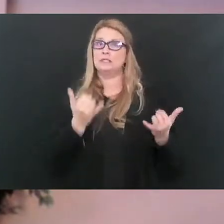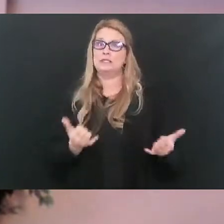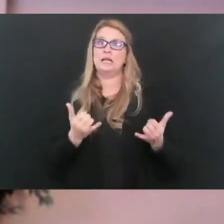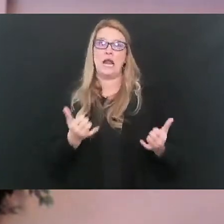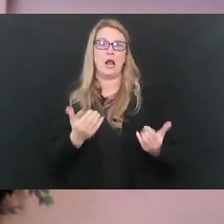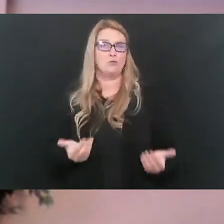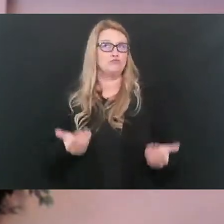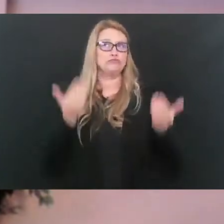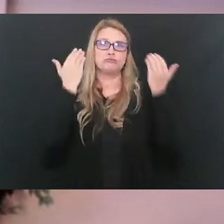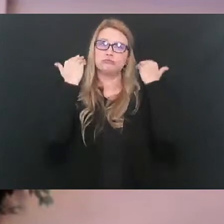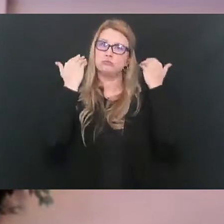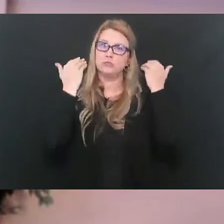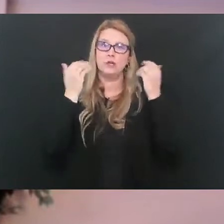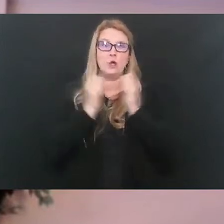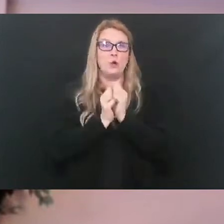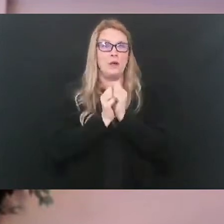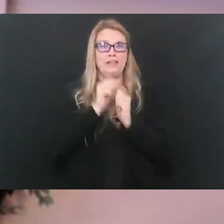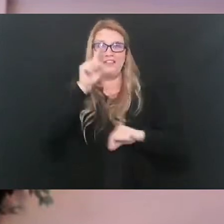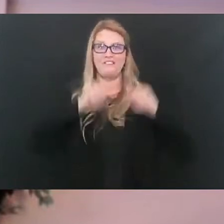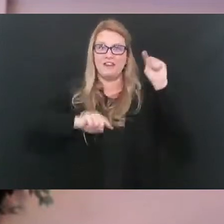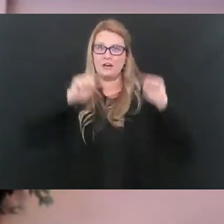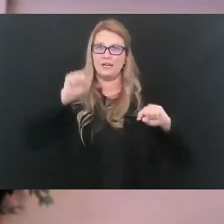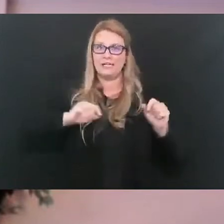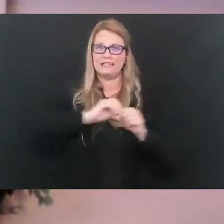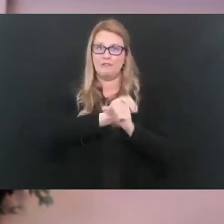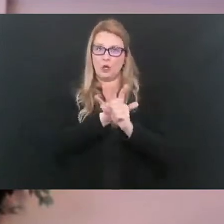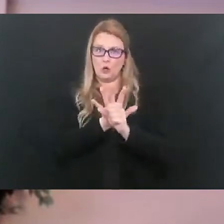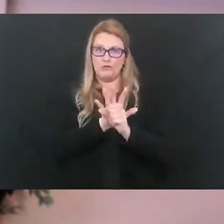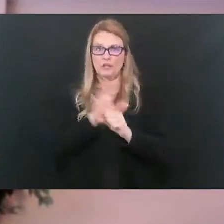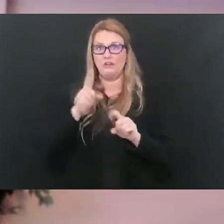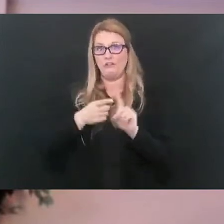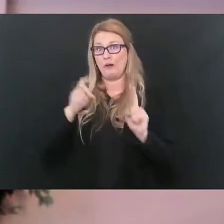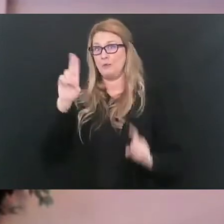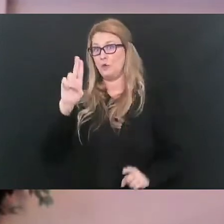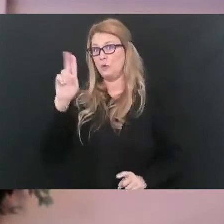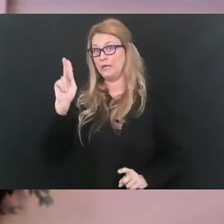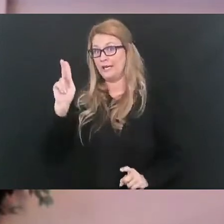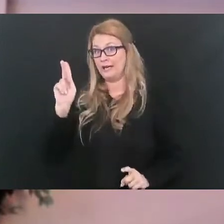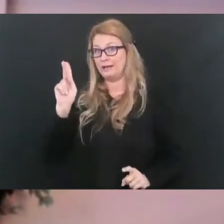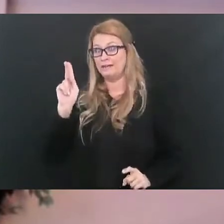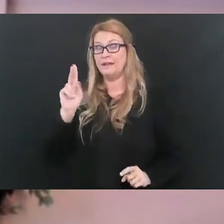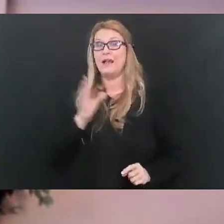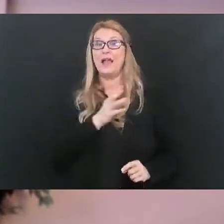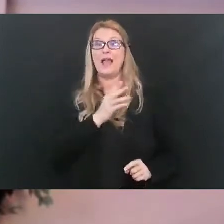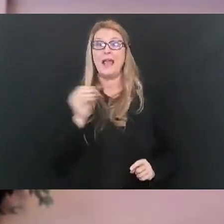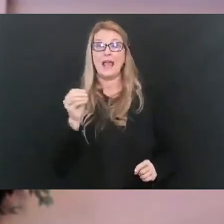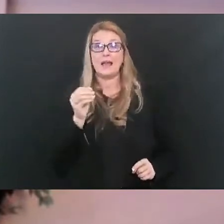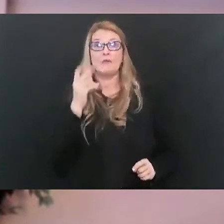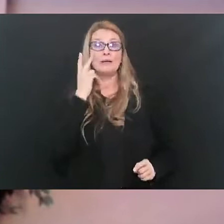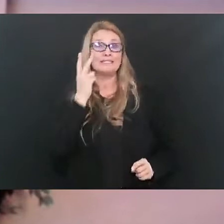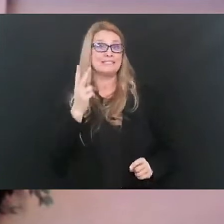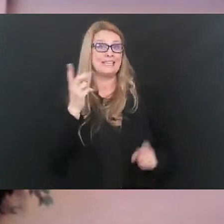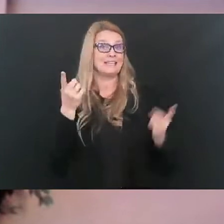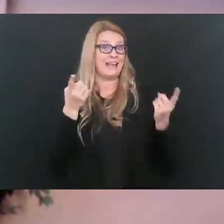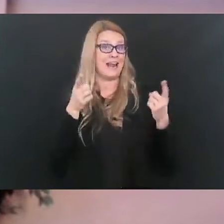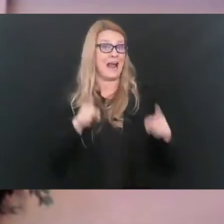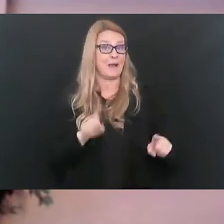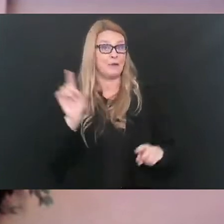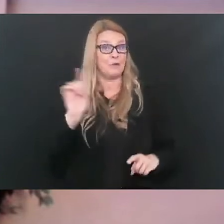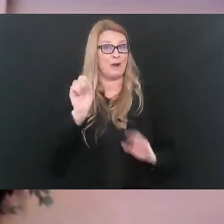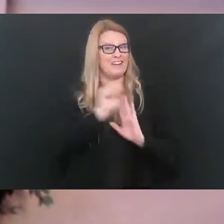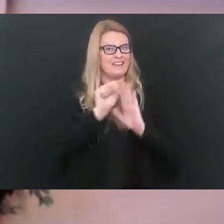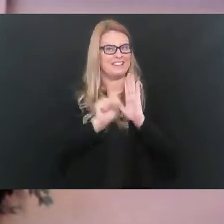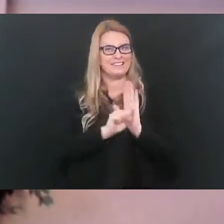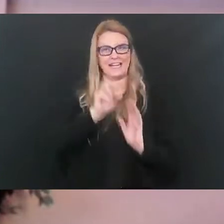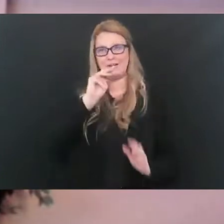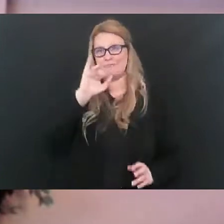with the variants of the virus, the United Kingdom variant particularly. And we're seeing that also happen in the state of Michigan